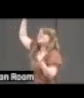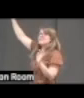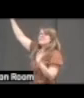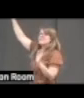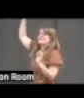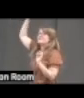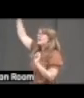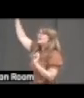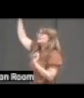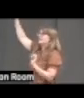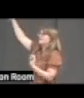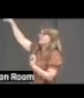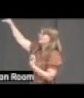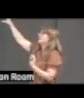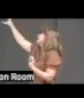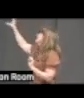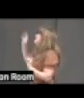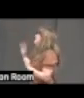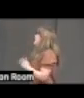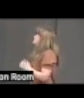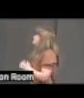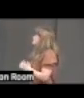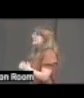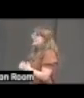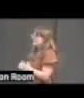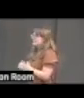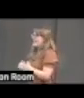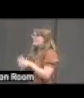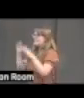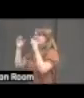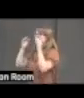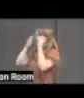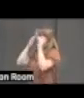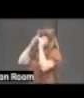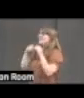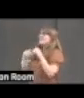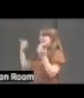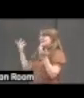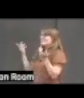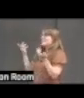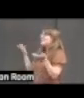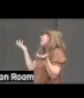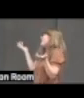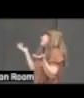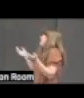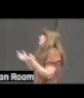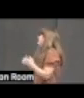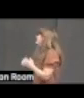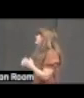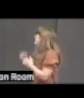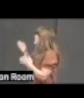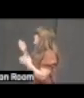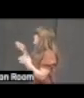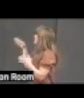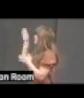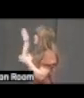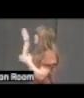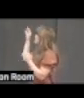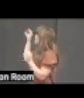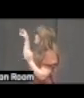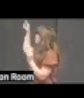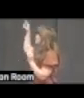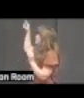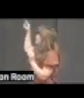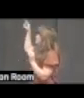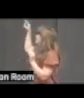then pee as high as they can possibly get. And we think that in the wild, maybe because she's in the tree, or we think that